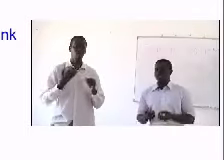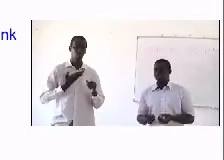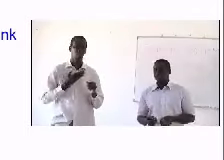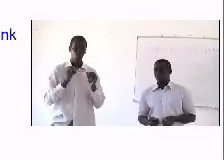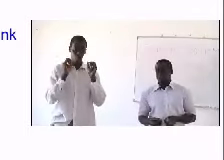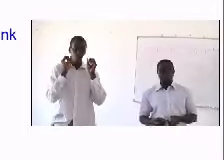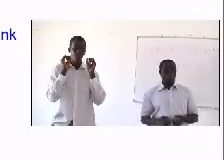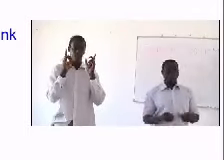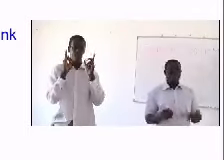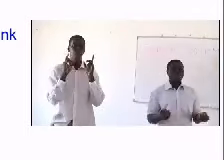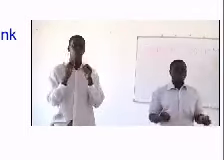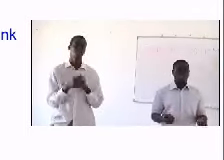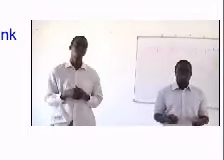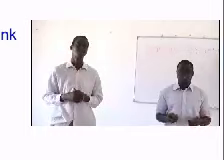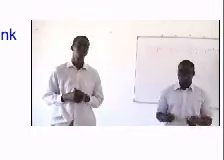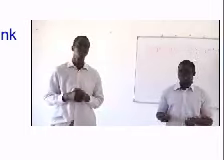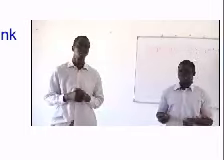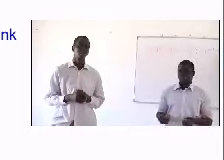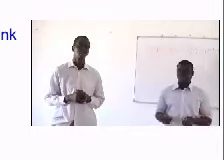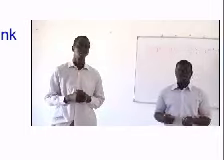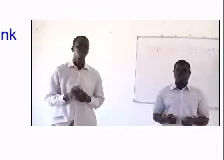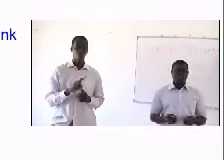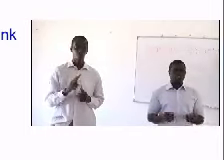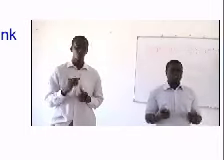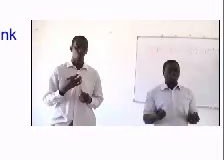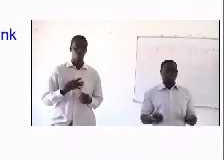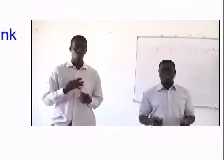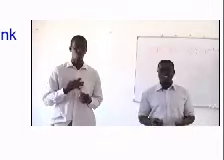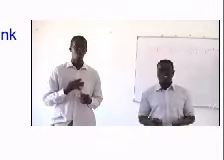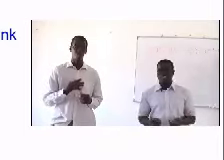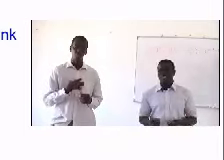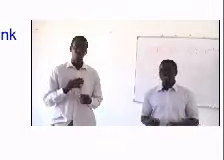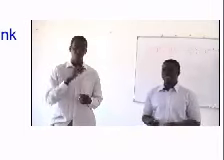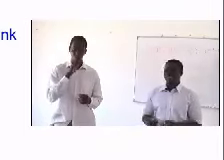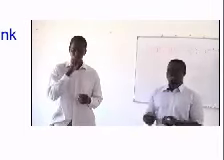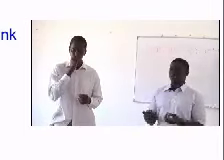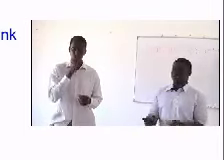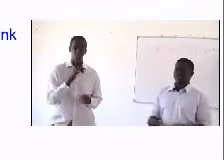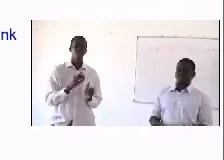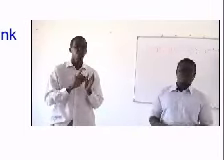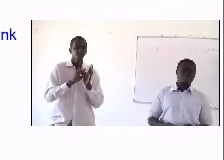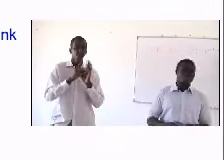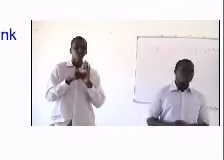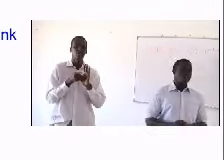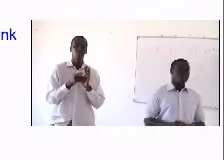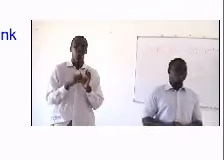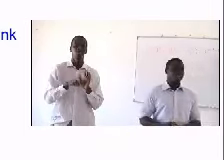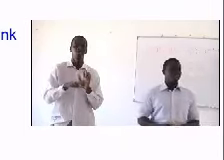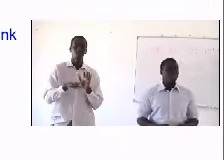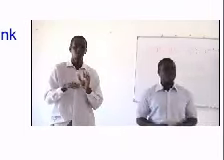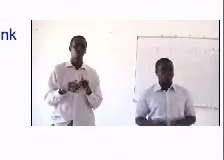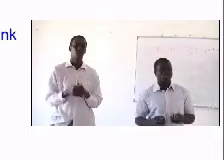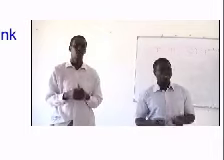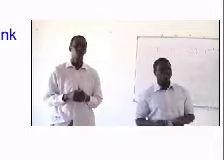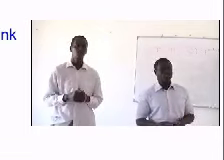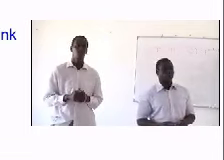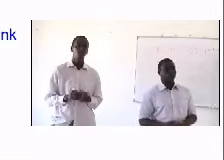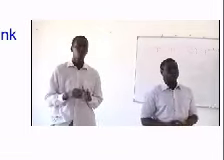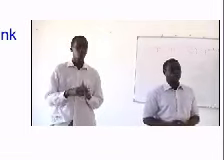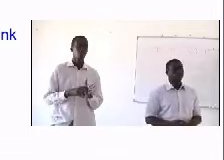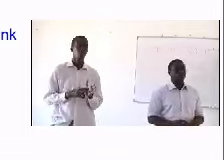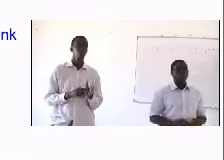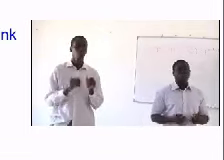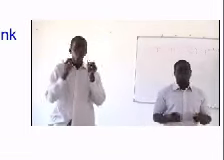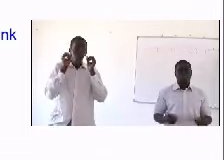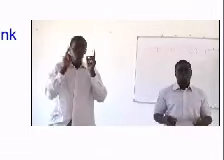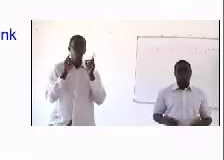Survival is very important. Nobody wants to die at early stage or at a young life. Okay? So we need to survive.